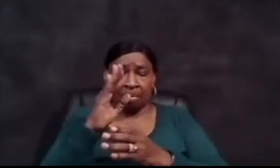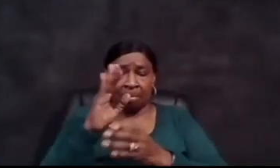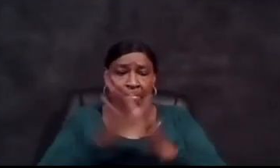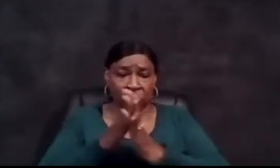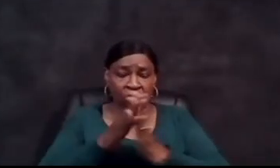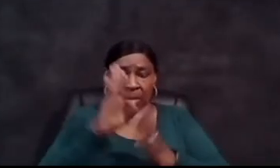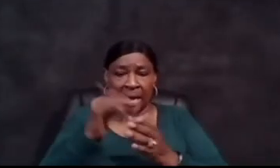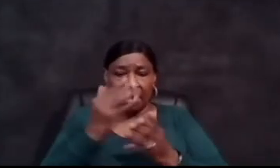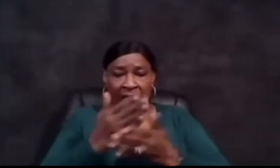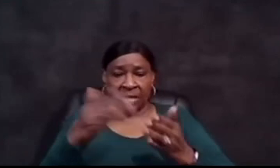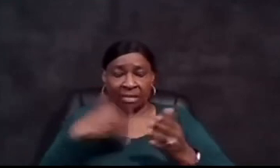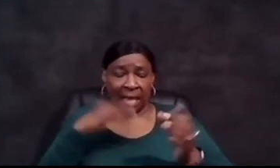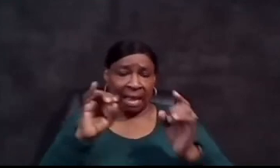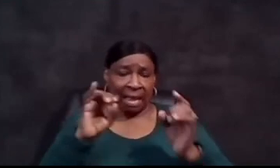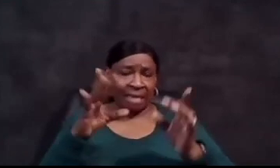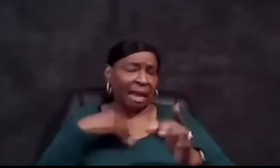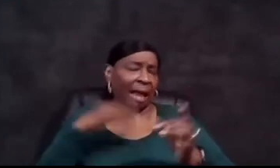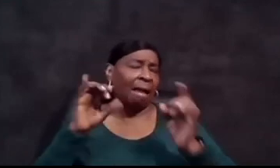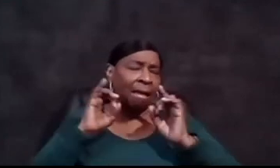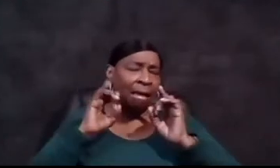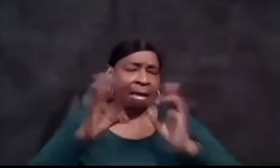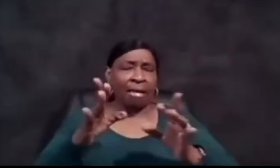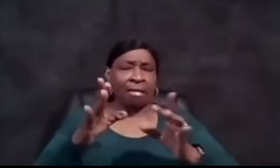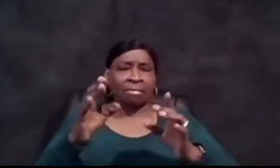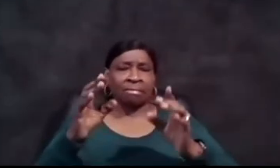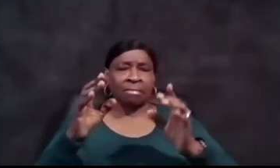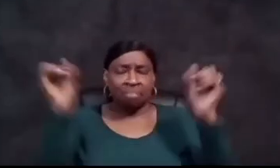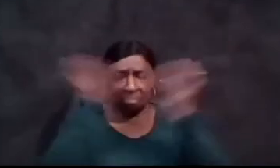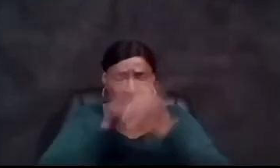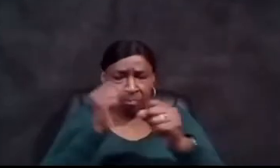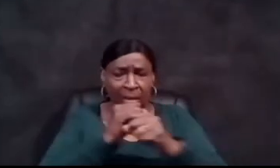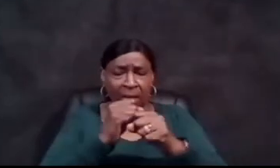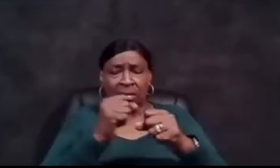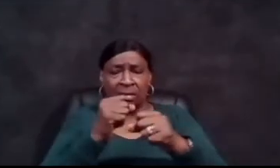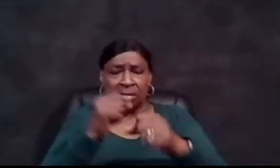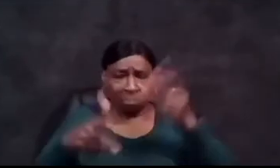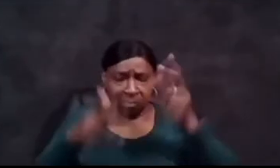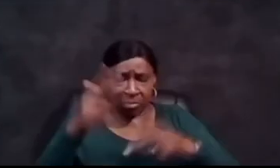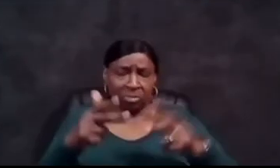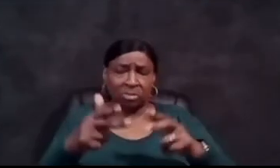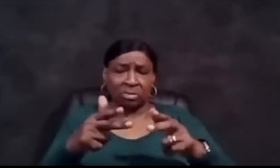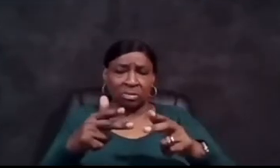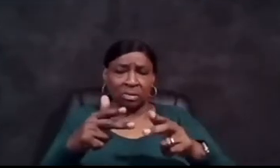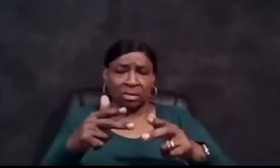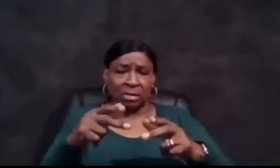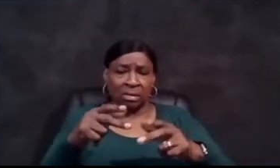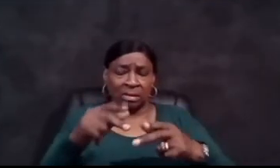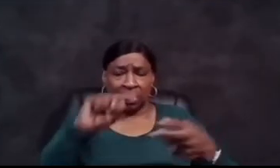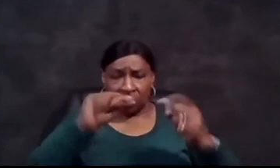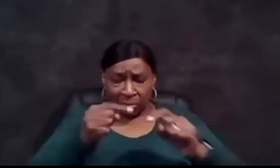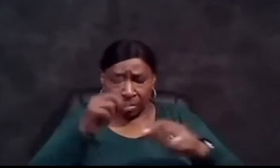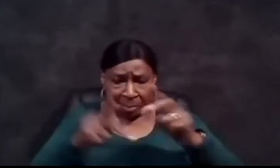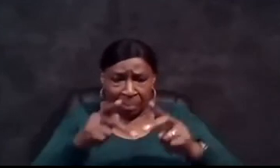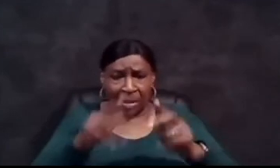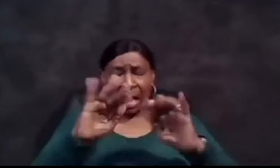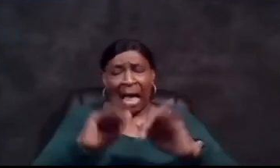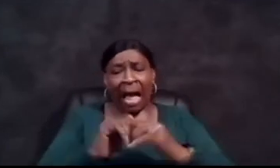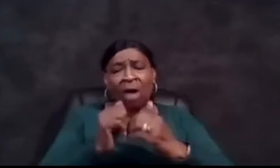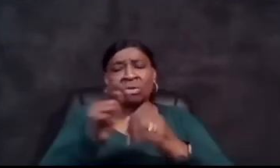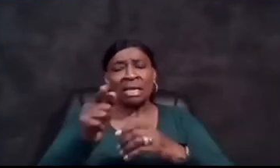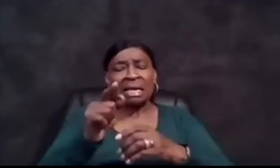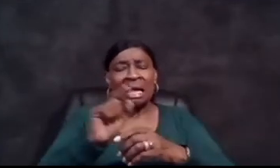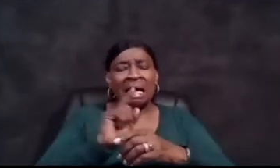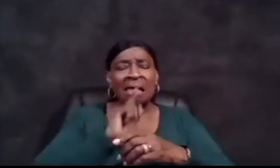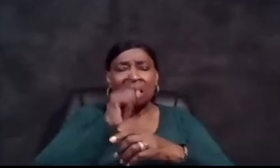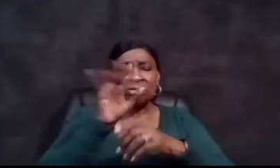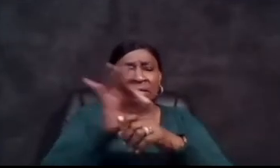hate state violence, and I hate camps, and I hate borders, and like all of these things. I want to understand, how do they actually function and operate?